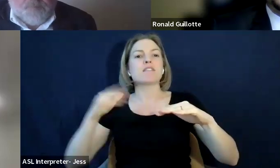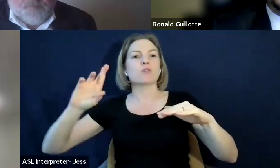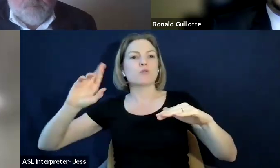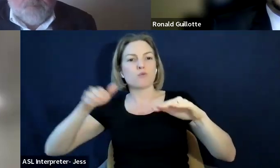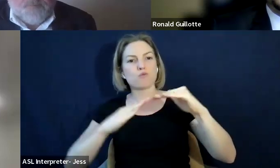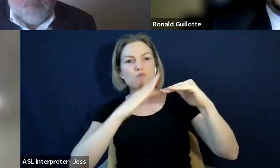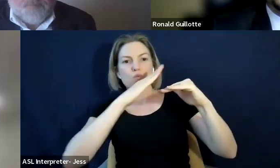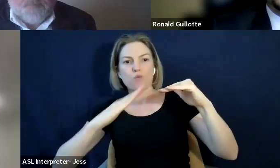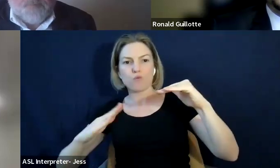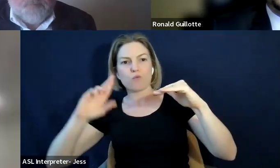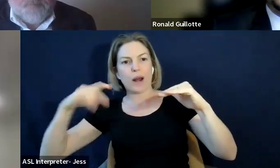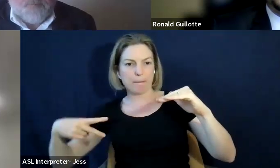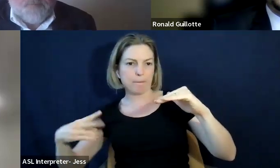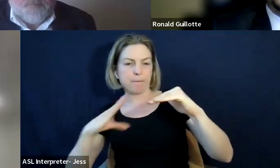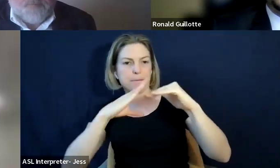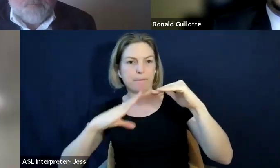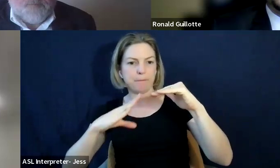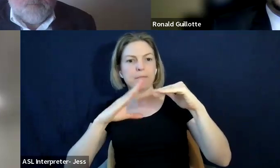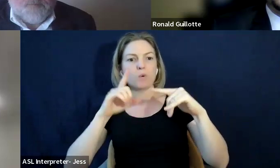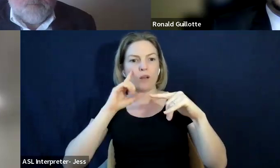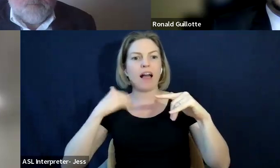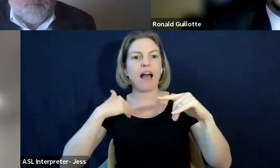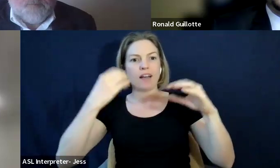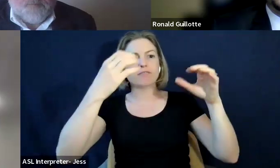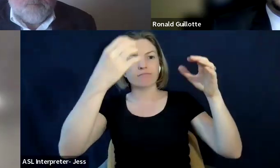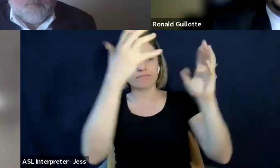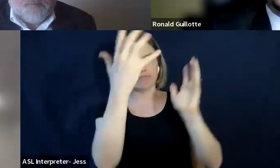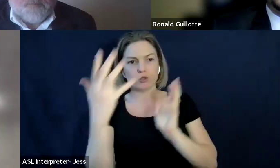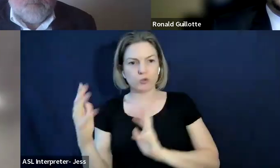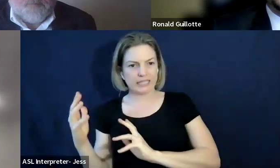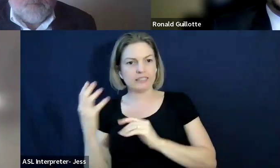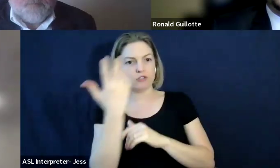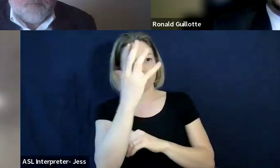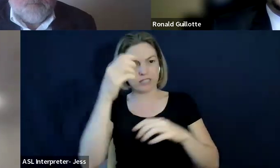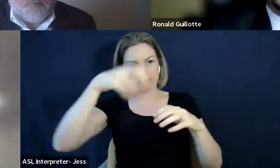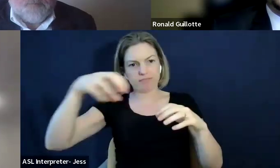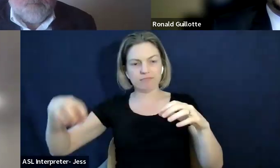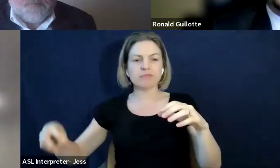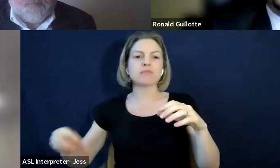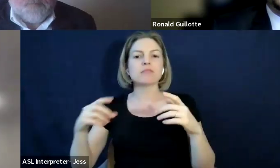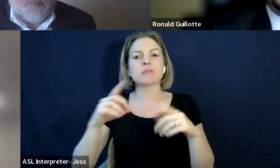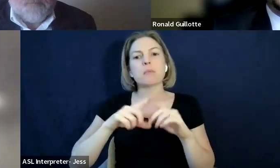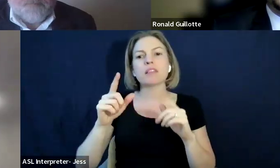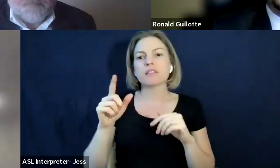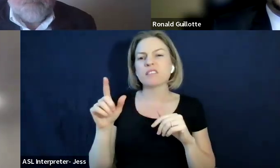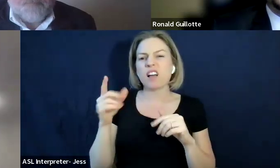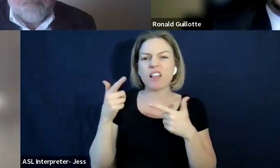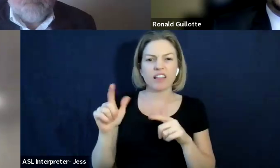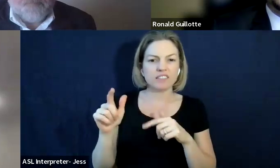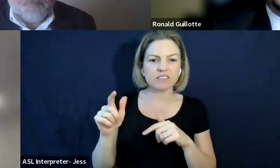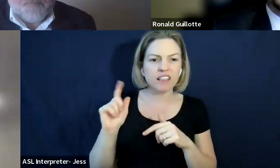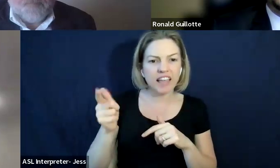kind of screened, with trees. But again, all that'll be kind of shared later on.